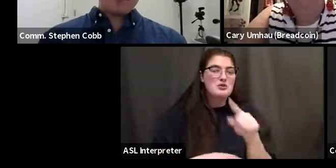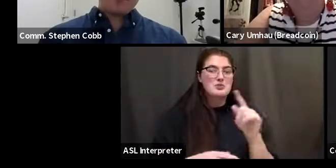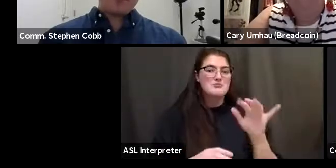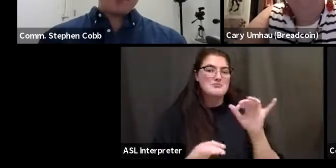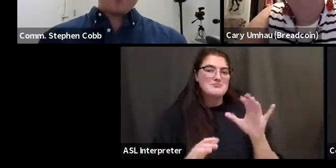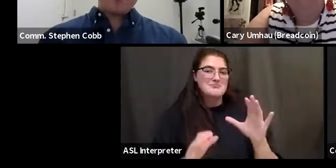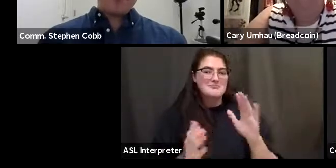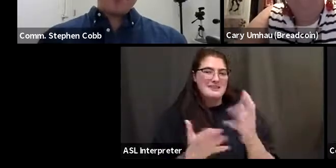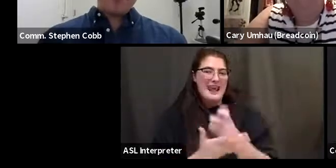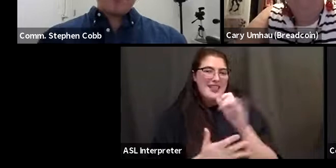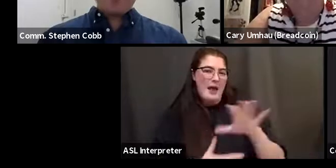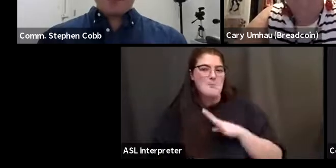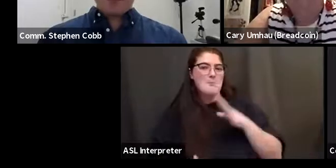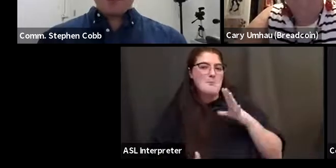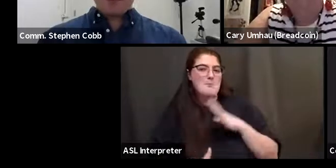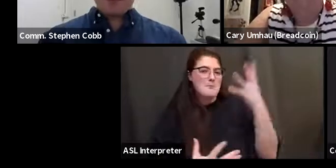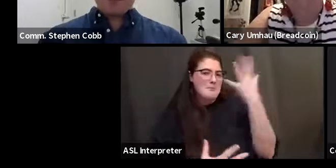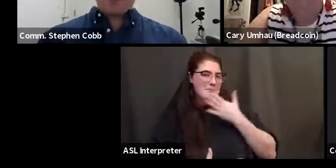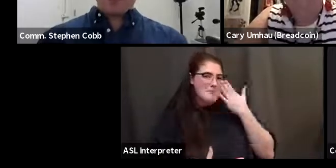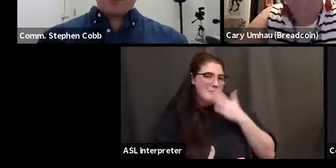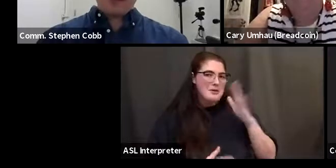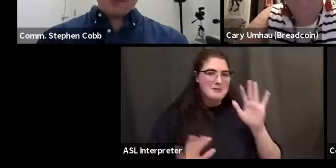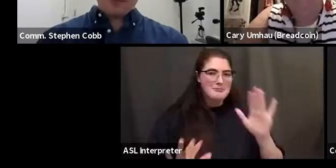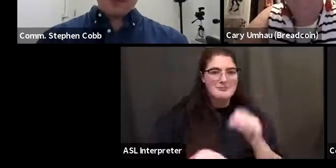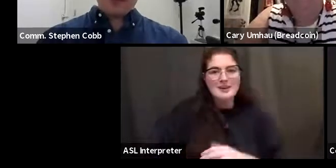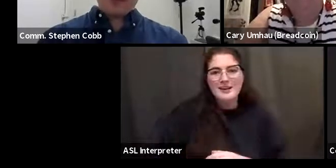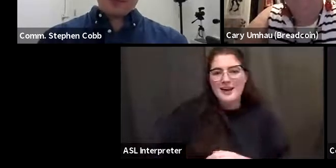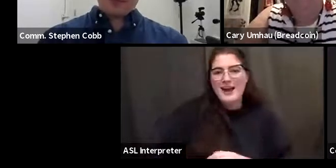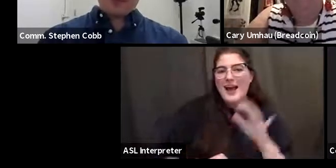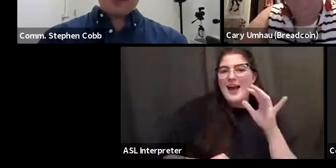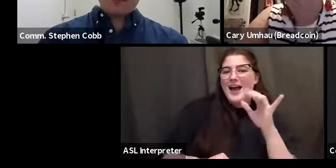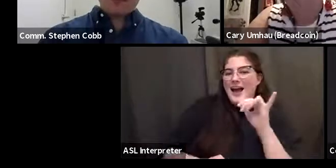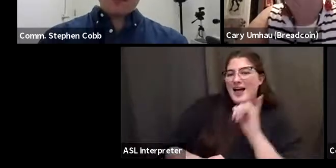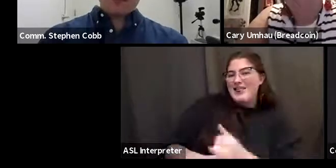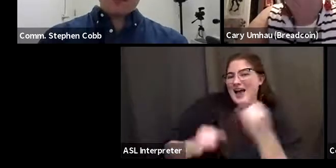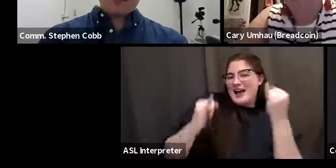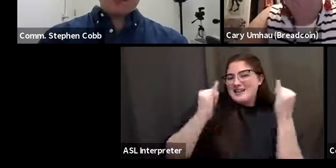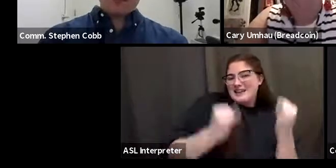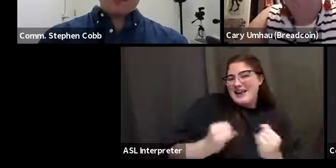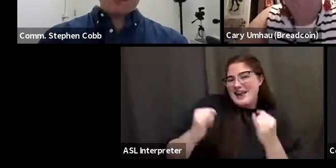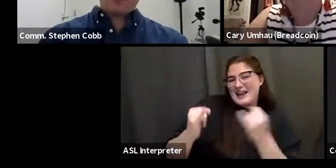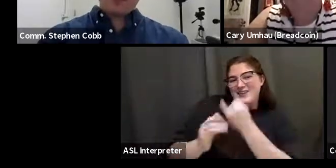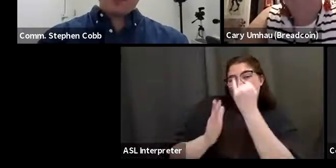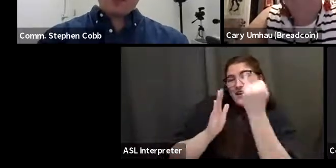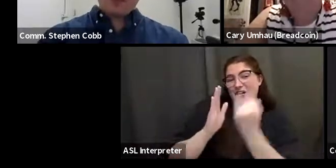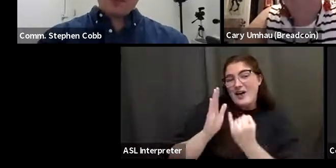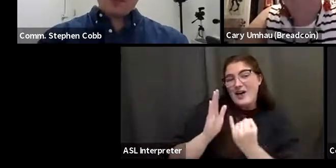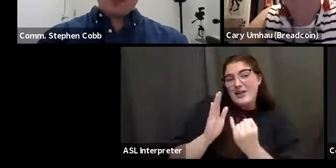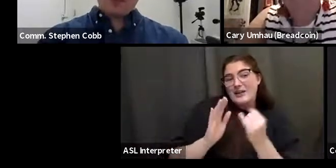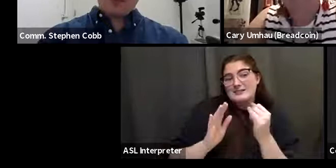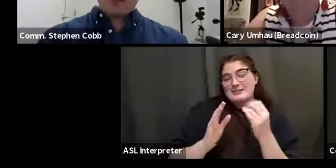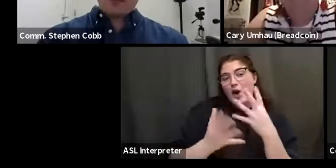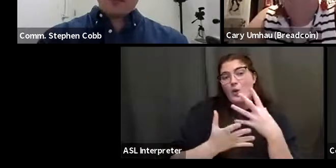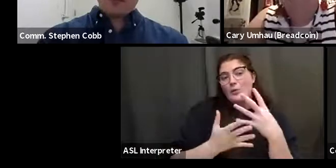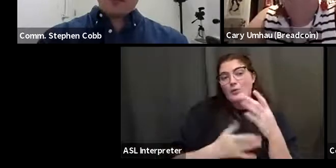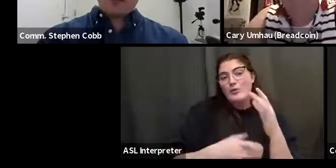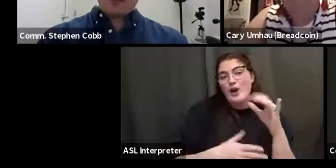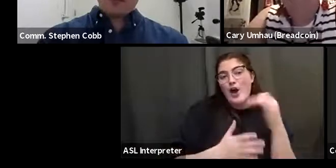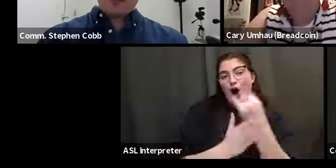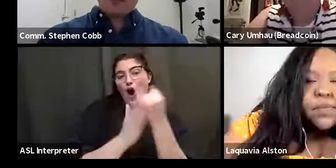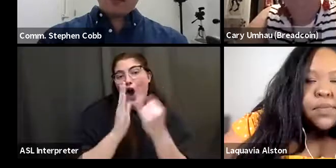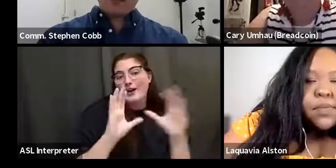shine. Well, so Ms. yeah. Thelma, that's Ms. Thelma. That's an Indivisible art collective. I'm not with